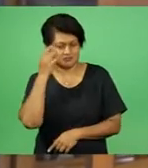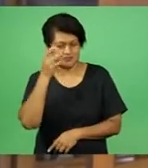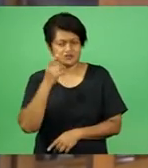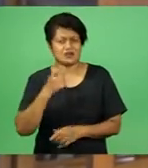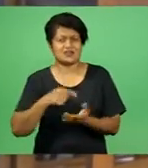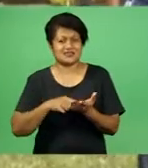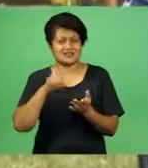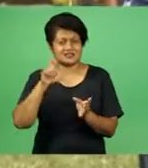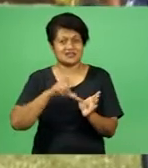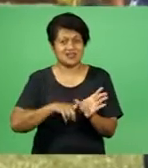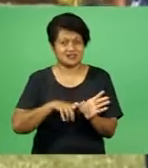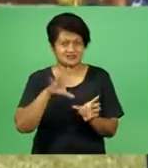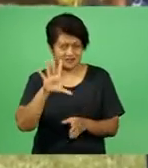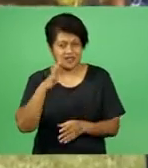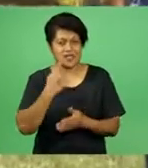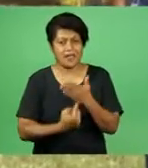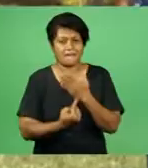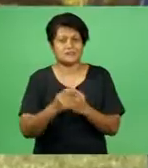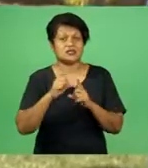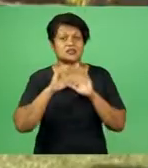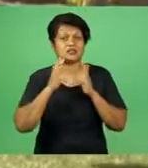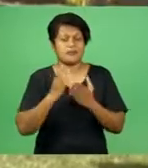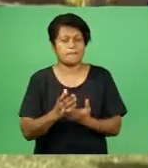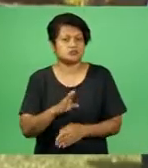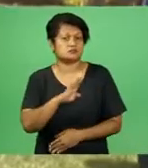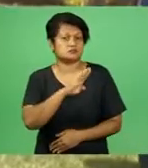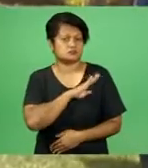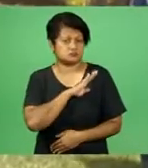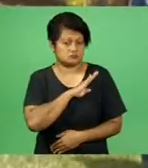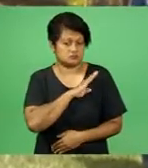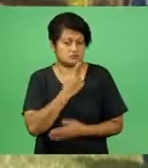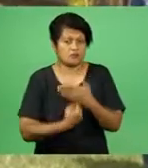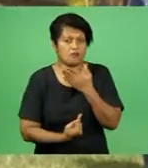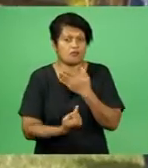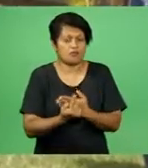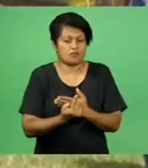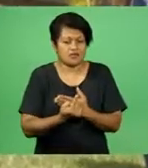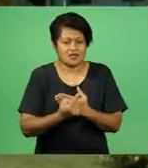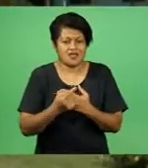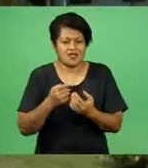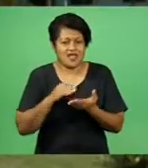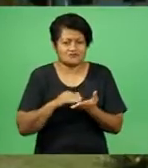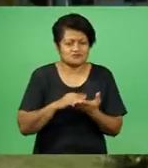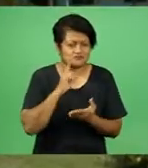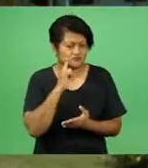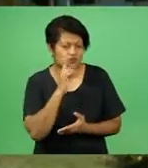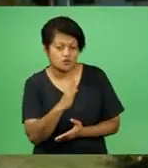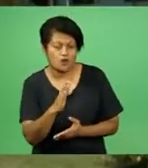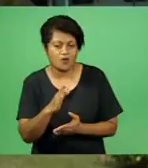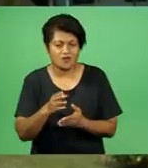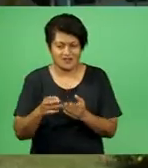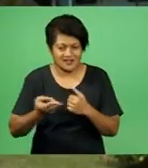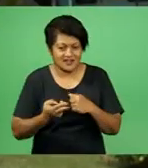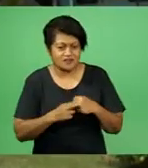in December. This week, Prime Minister Vorenge Bainimarama got to assess the repair works done in schools in